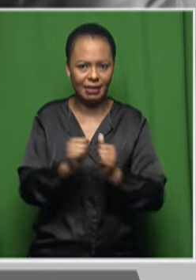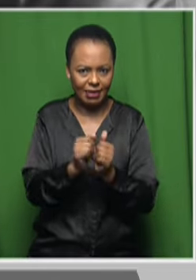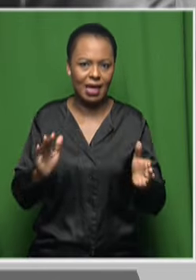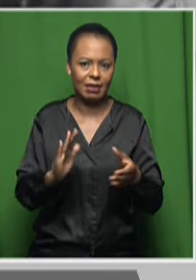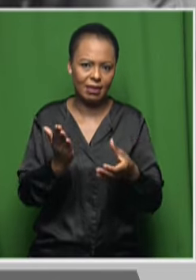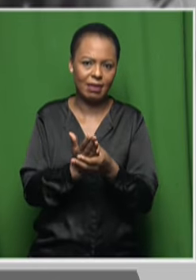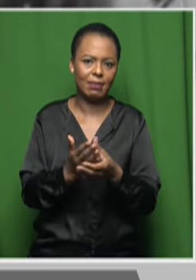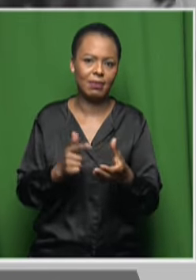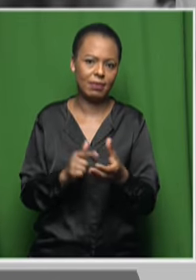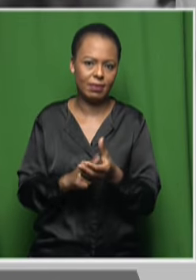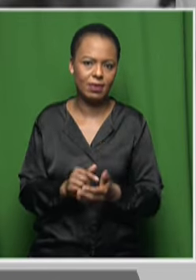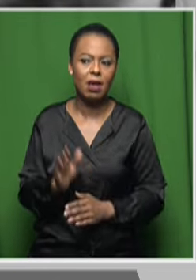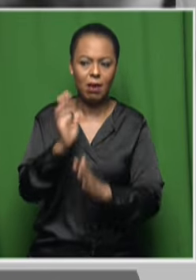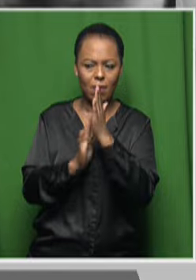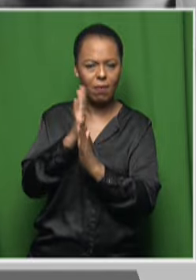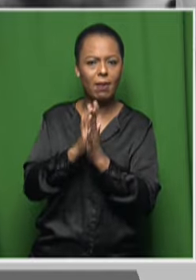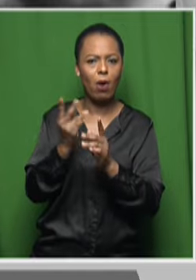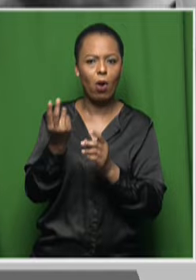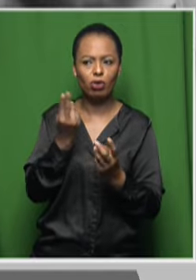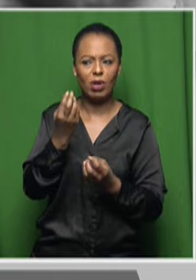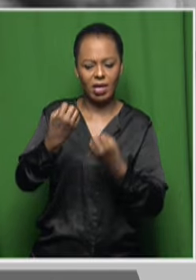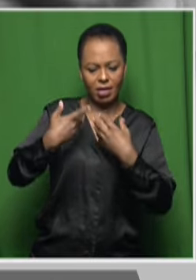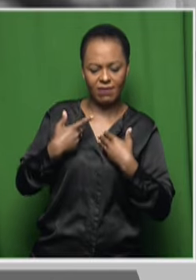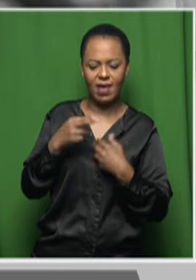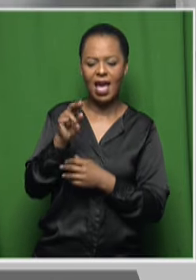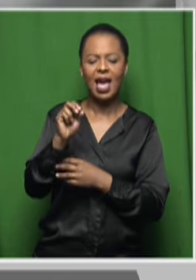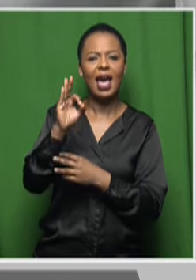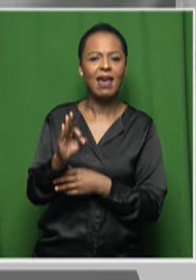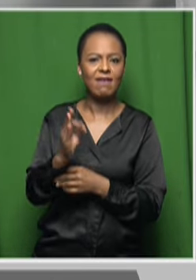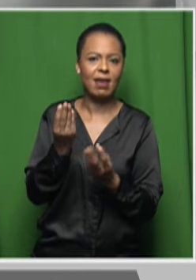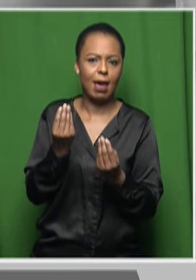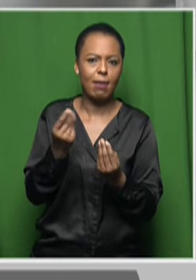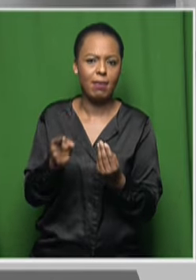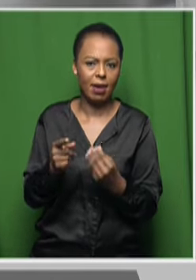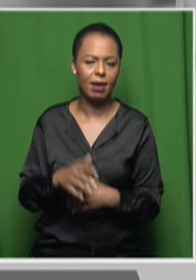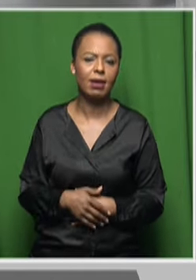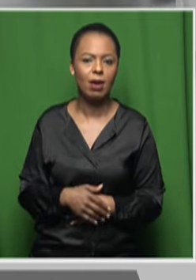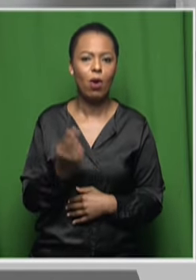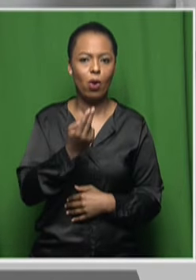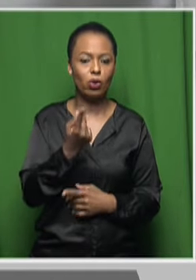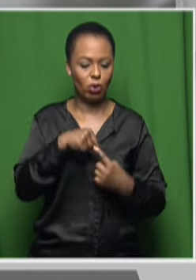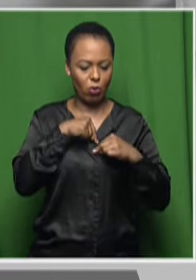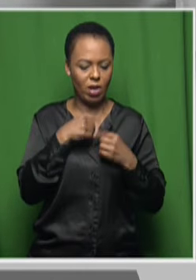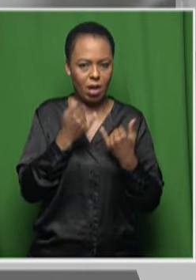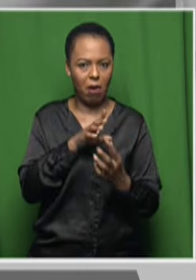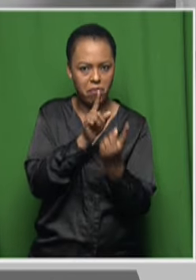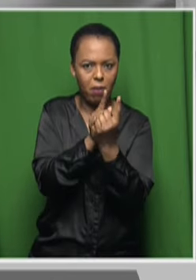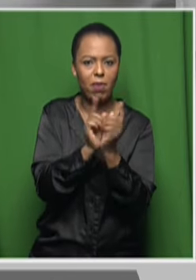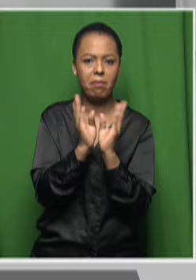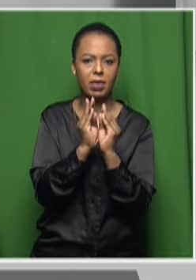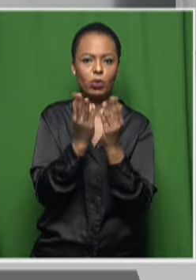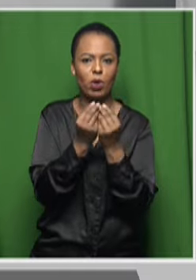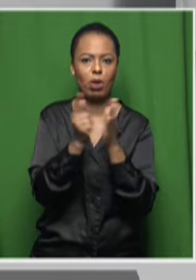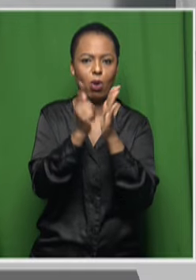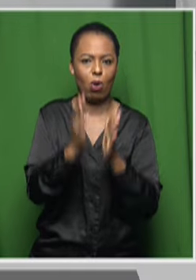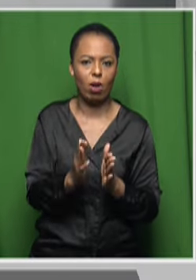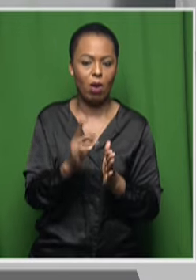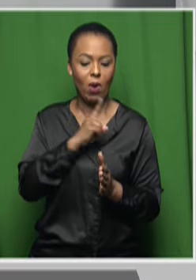they have allocated a reference number. And on the other side, we are briefing our lawyers so that this case